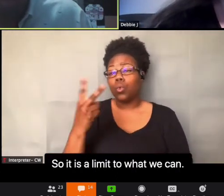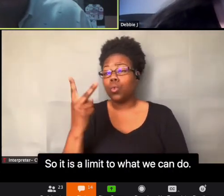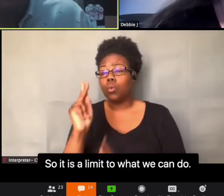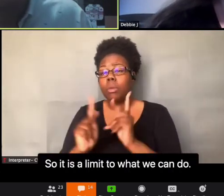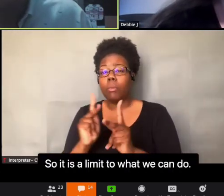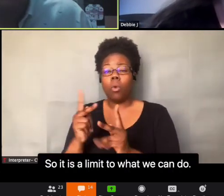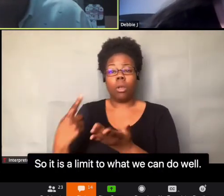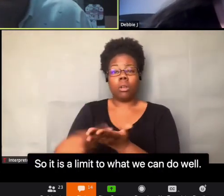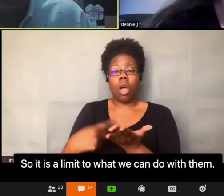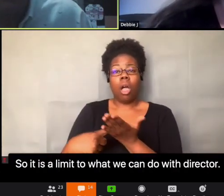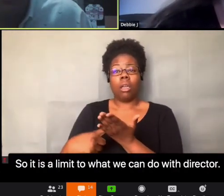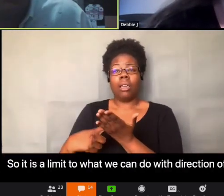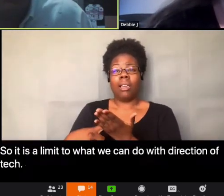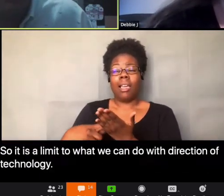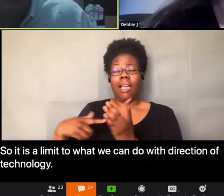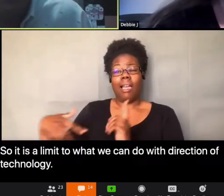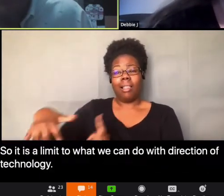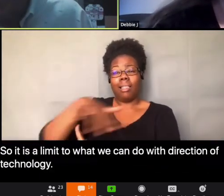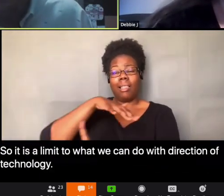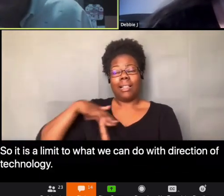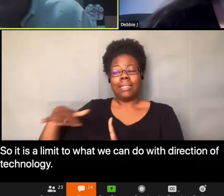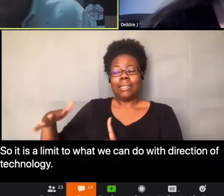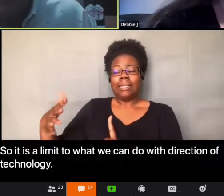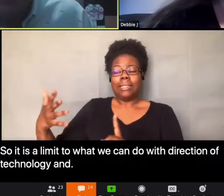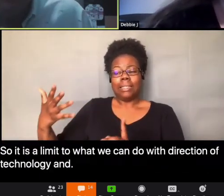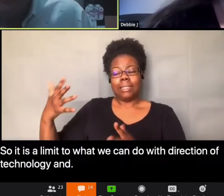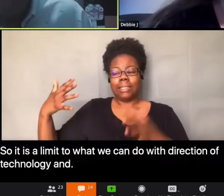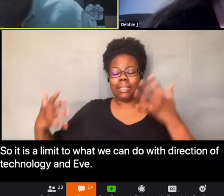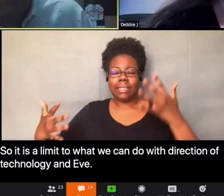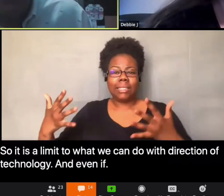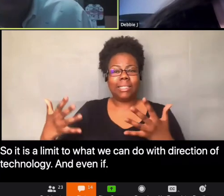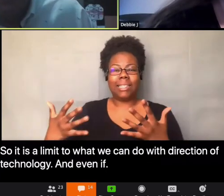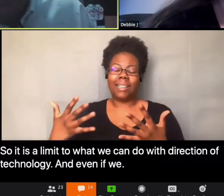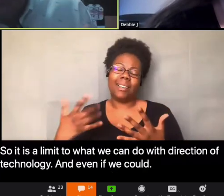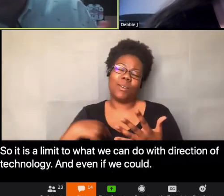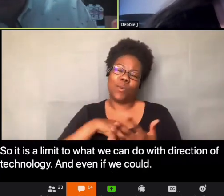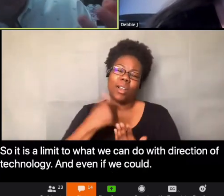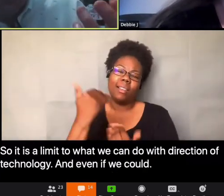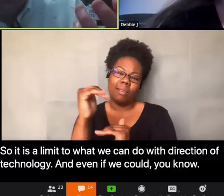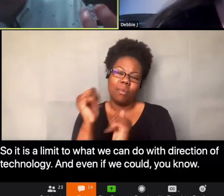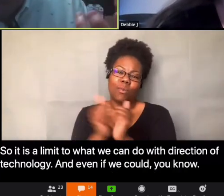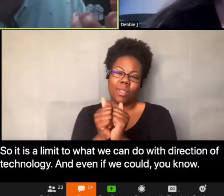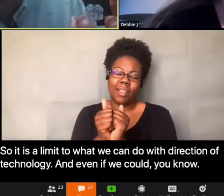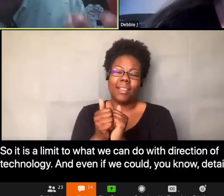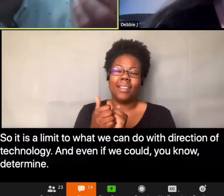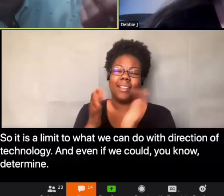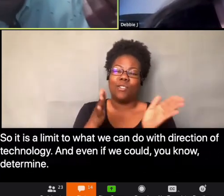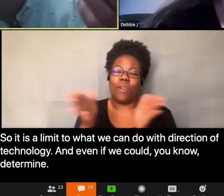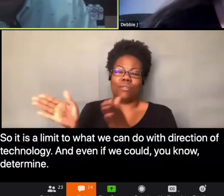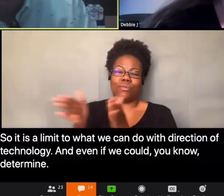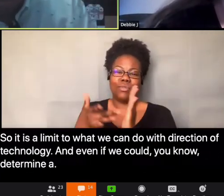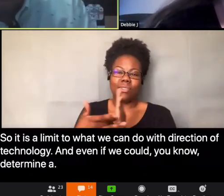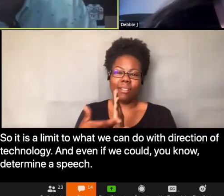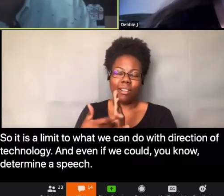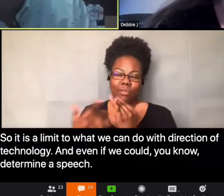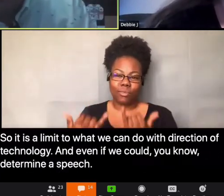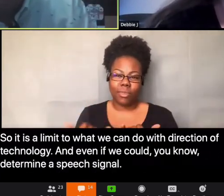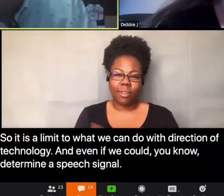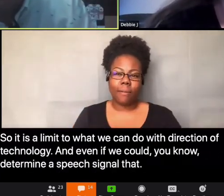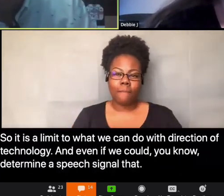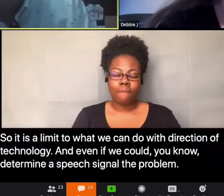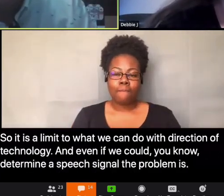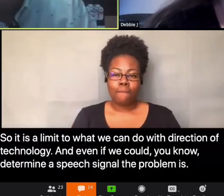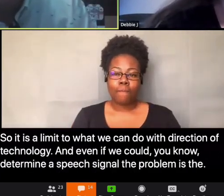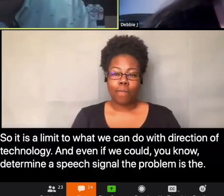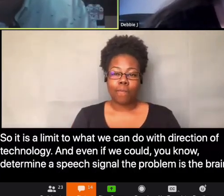do with directional technology. And even if we could, determine a speech signal, the problem